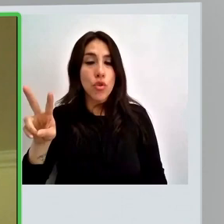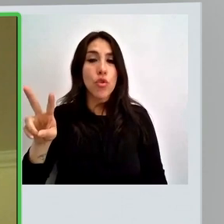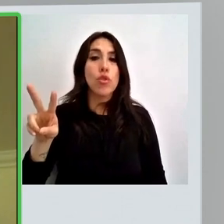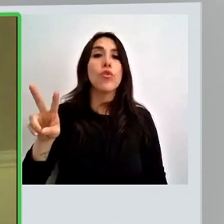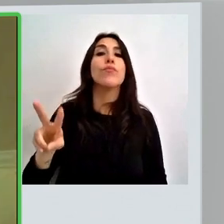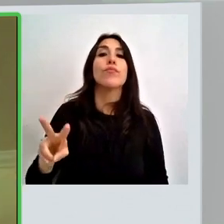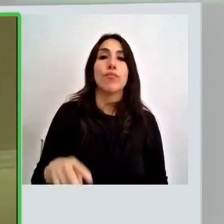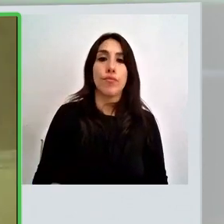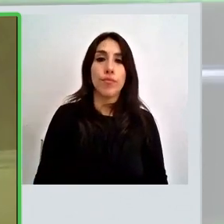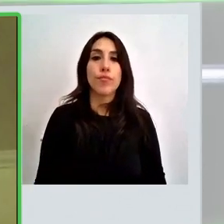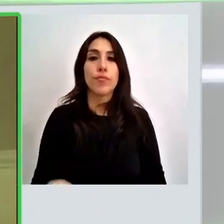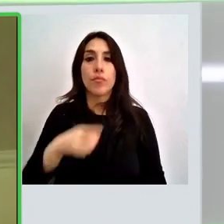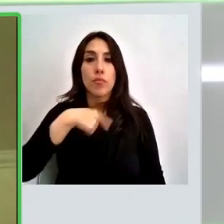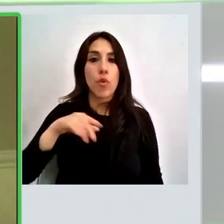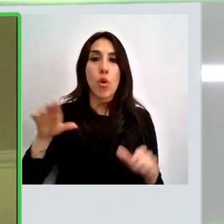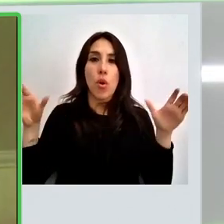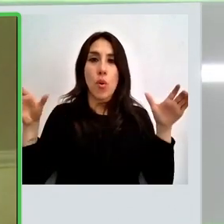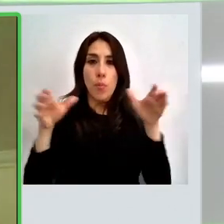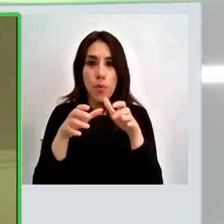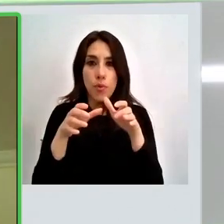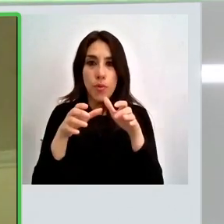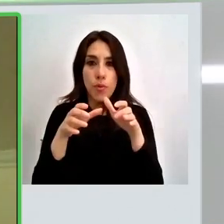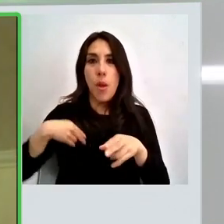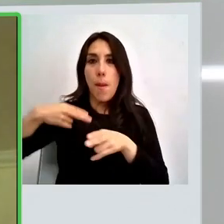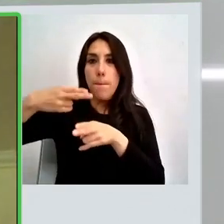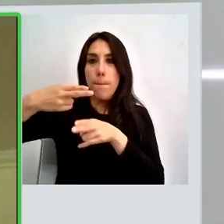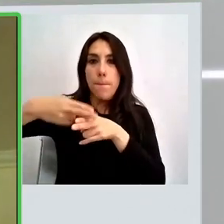And I just want to say we are also looking